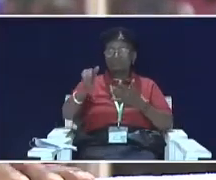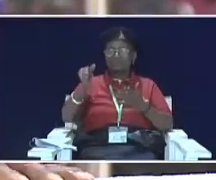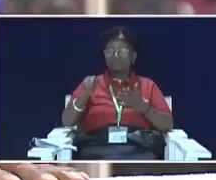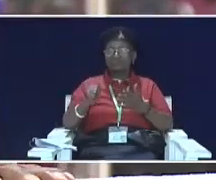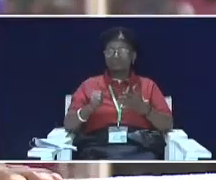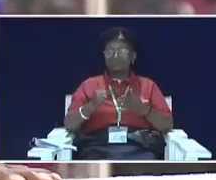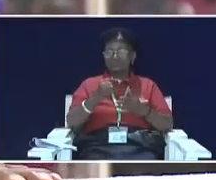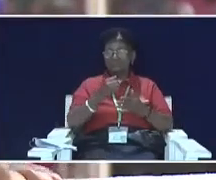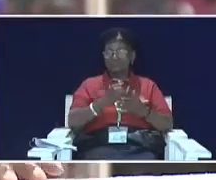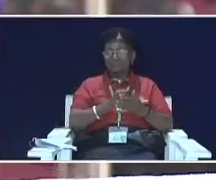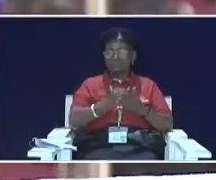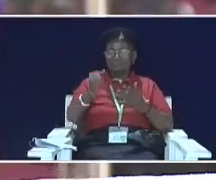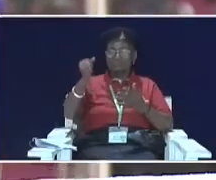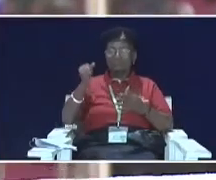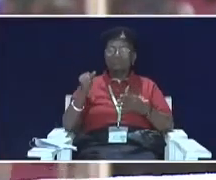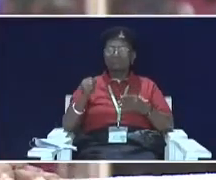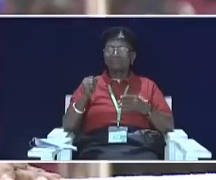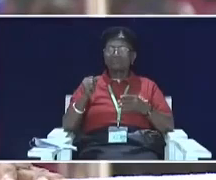holy,